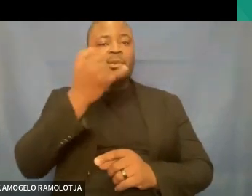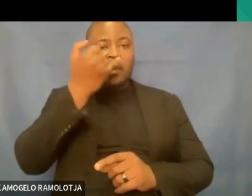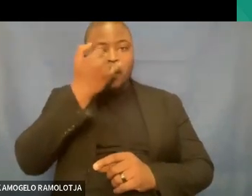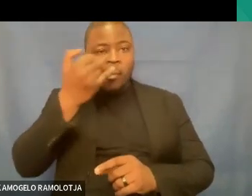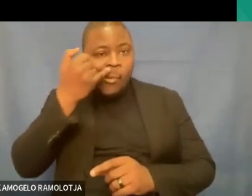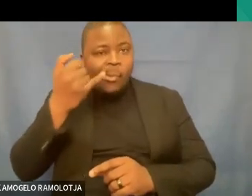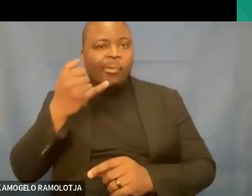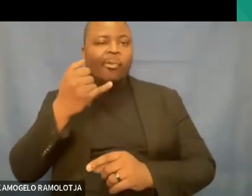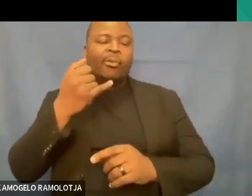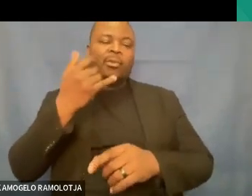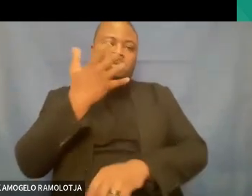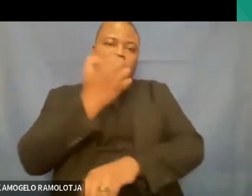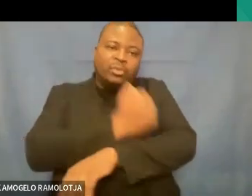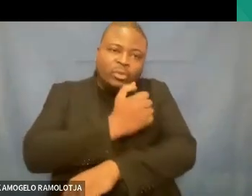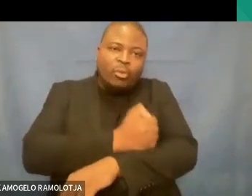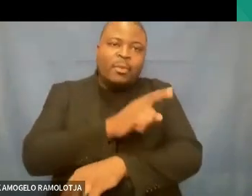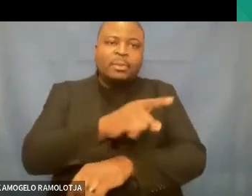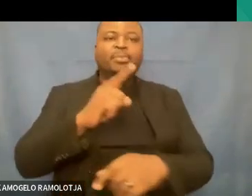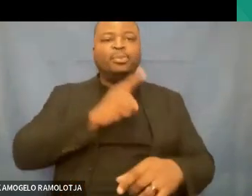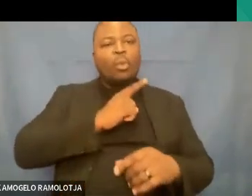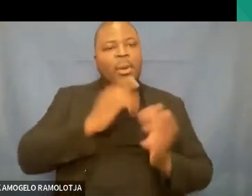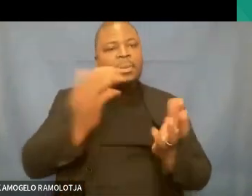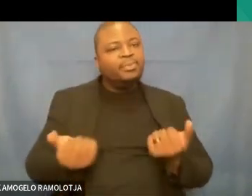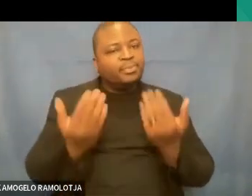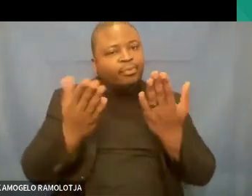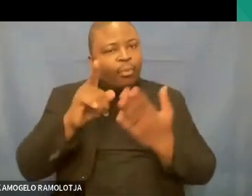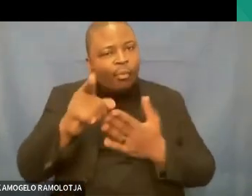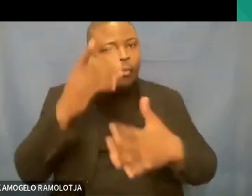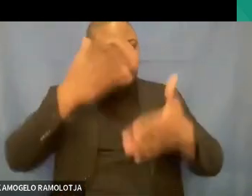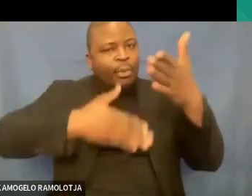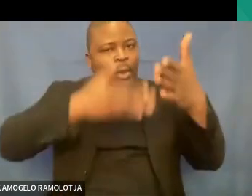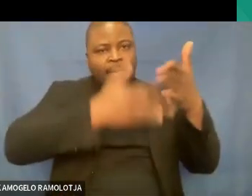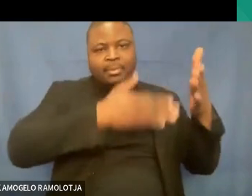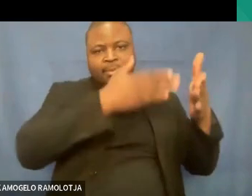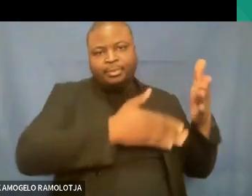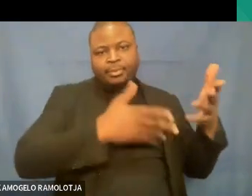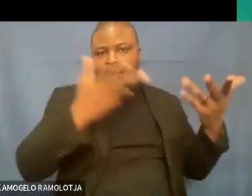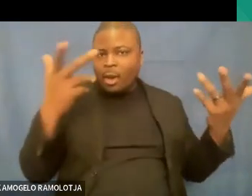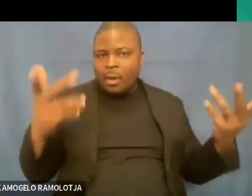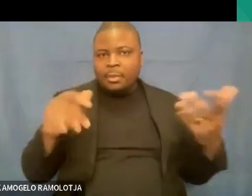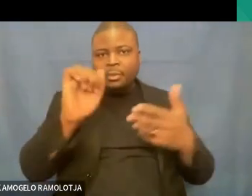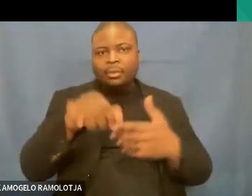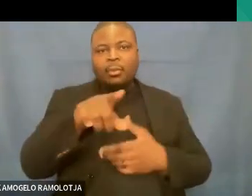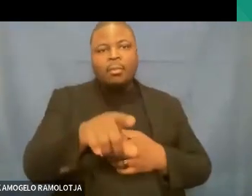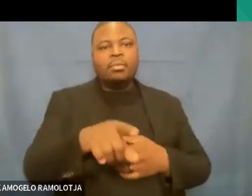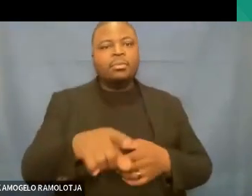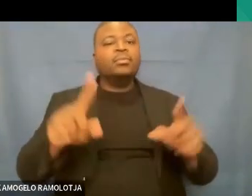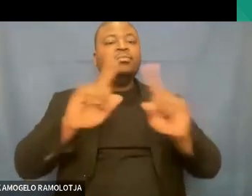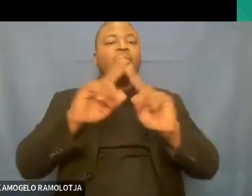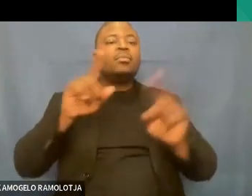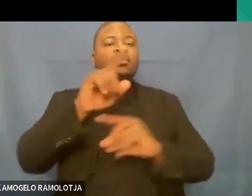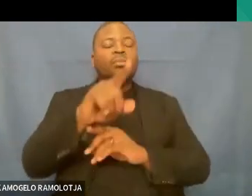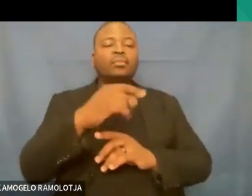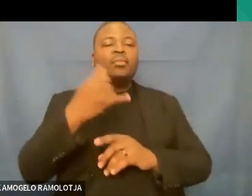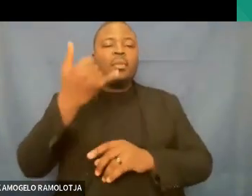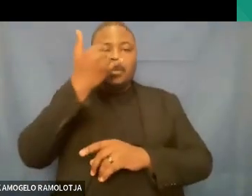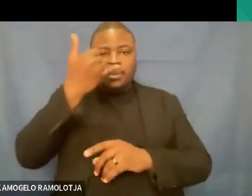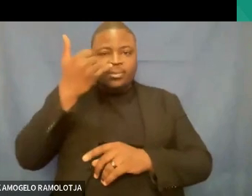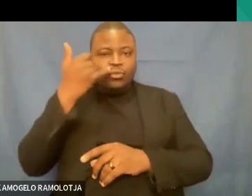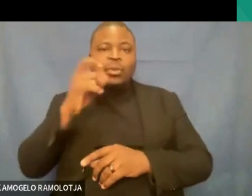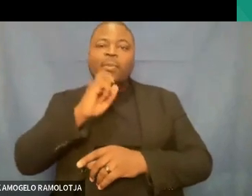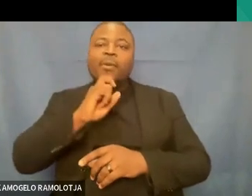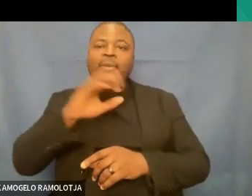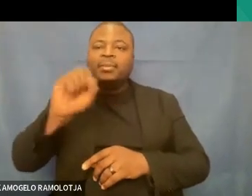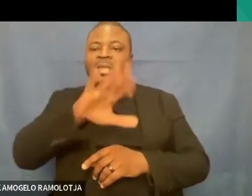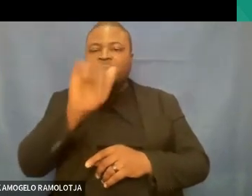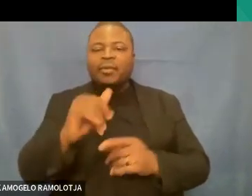people away from services, but also drives drug use underground. So we don't know the extent of drug use in the country. We only